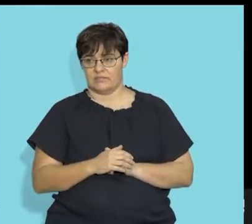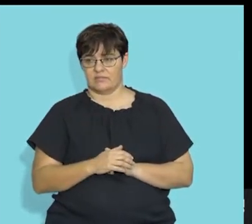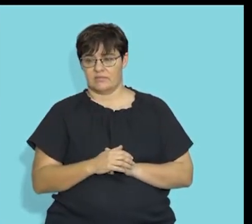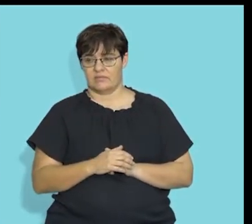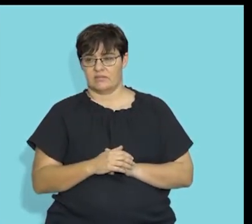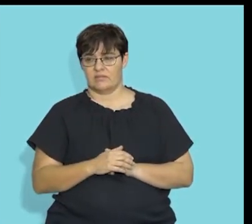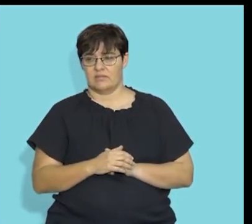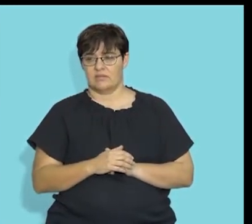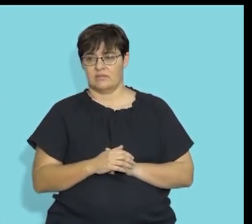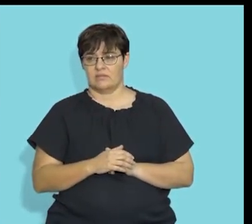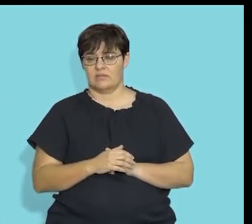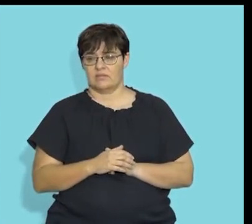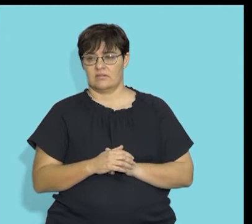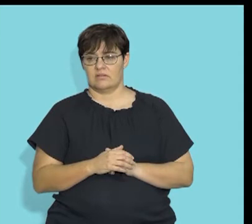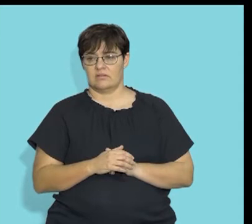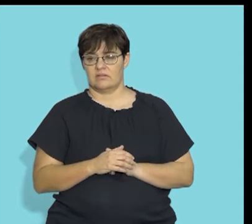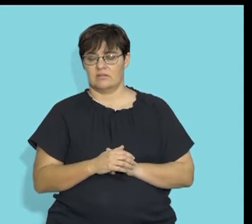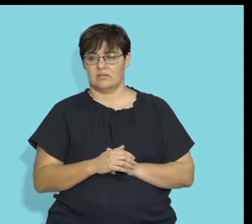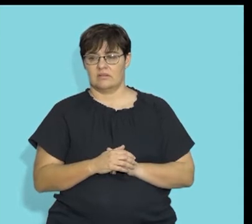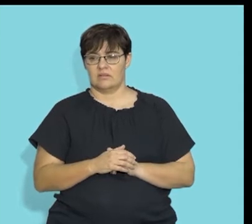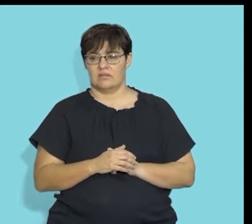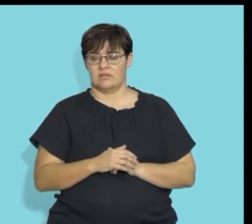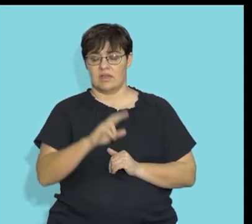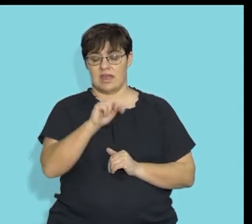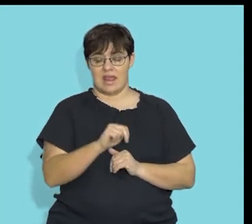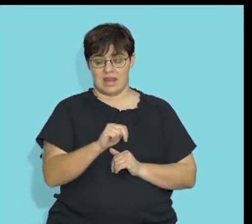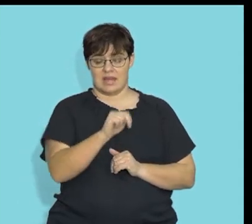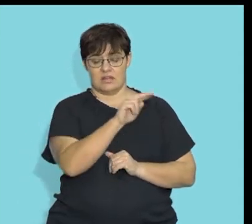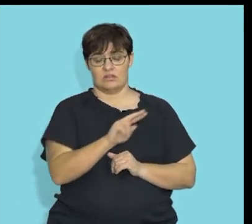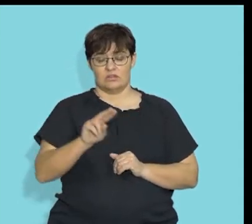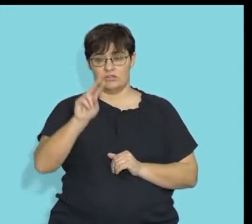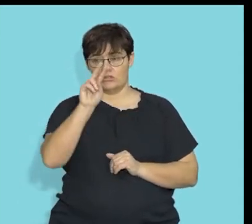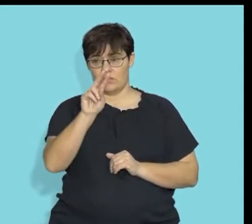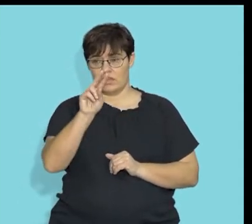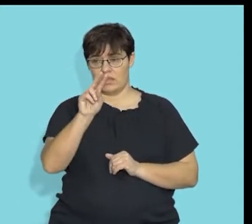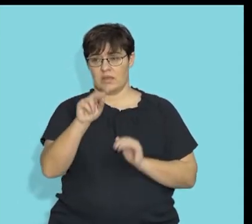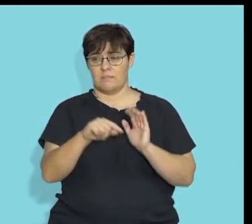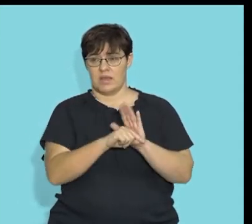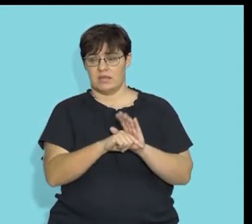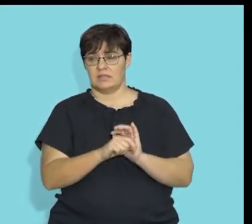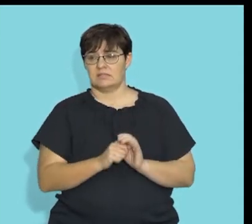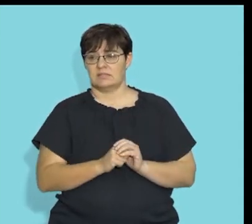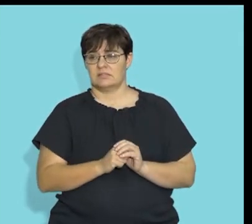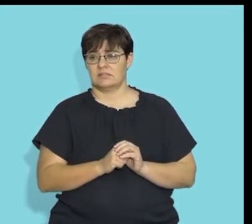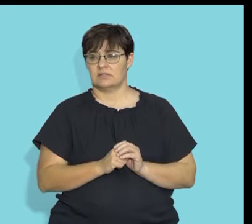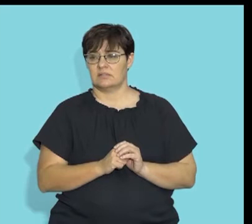8,649. So this is going to be 0 is equal to n squared